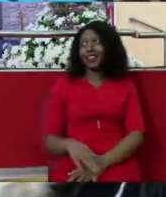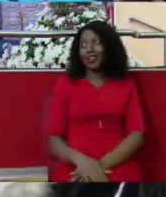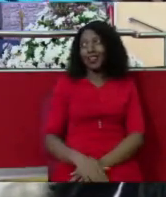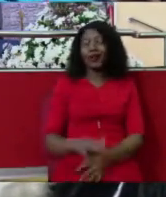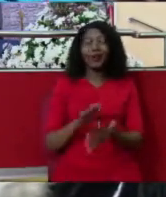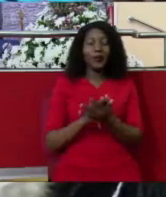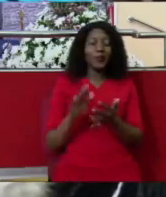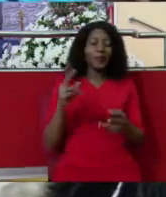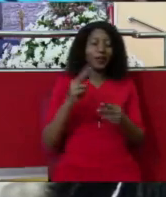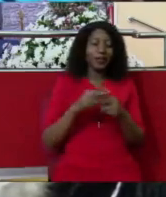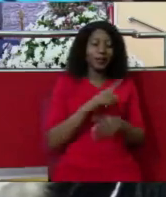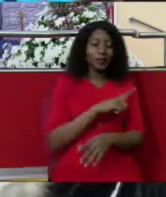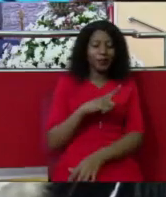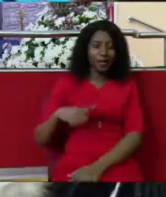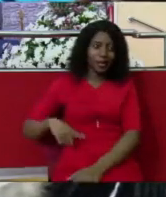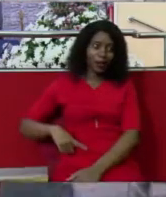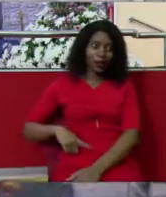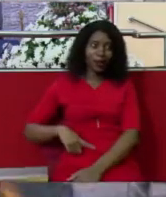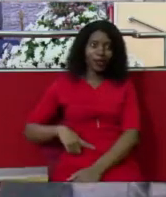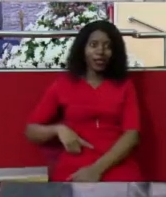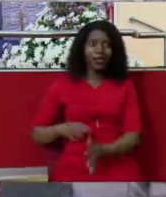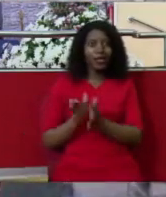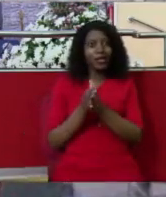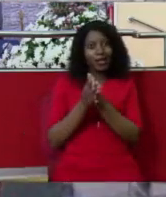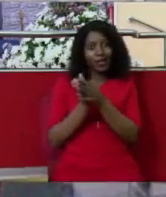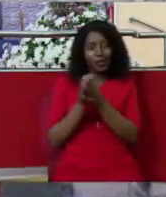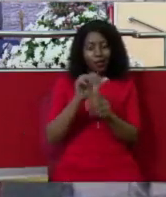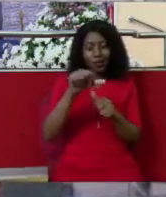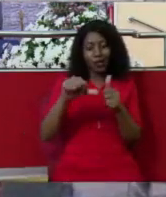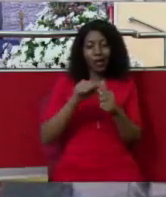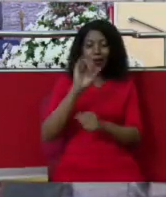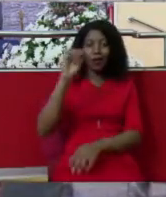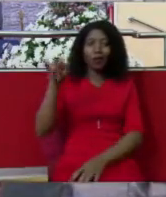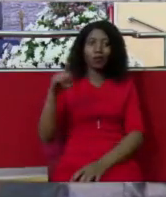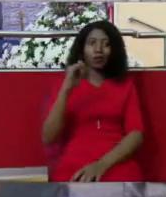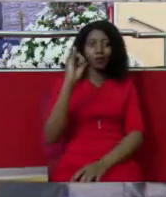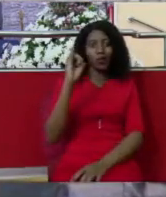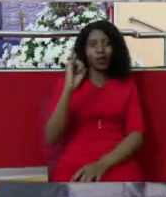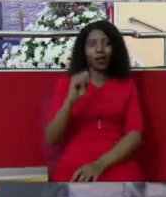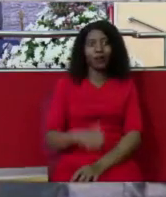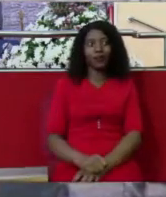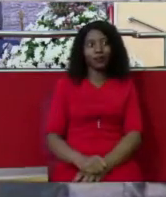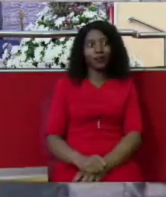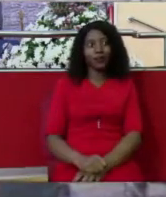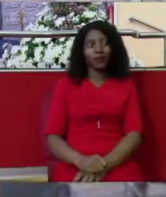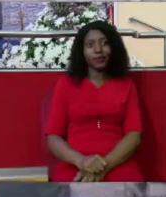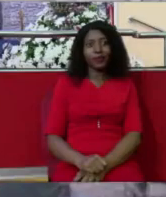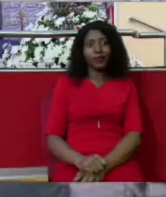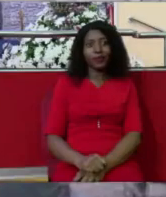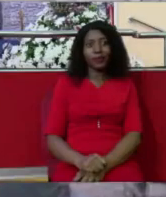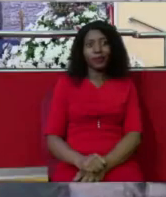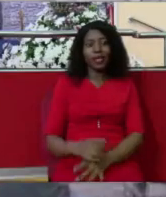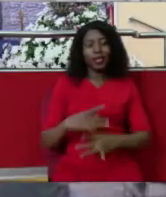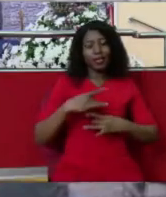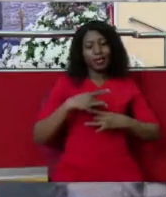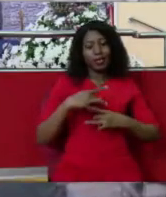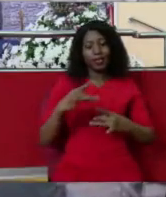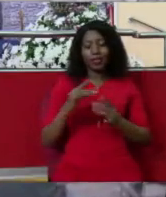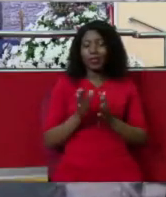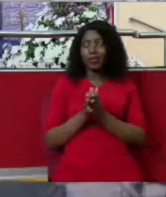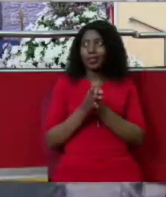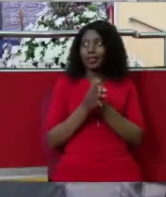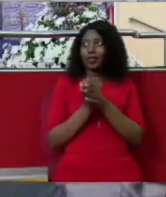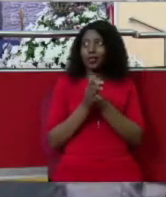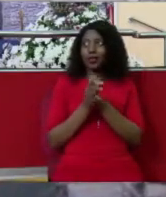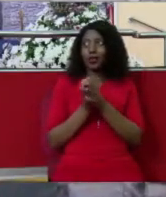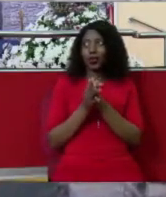Praise the name of the Lord. The story of Jonah. Hadithi ya Jonah. As an interesting story, it's one of the